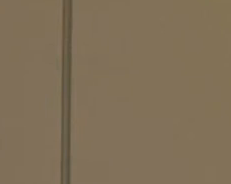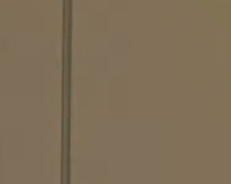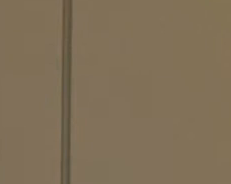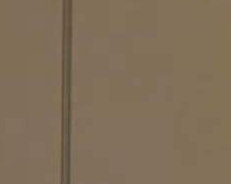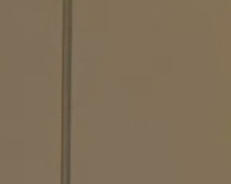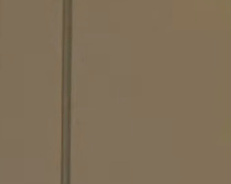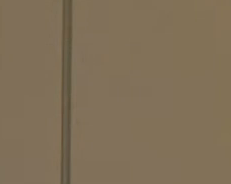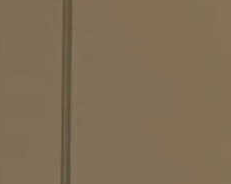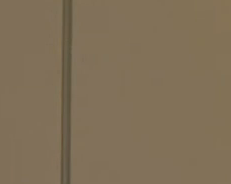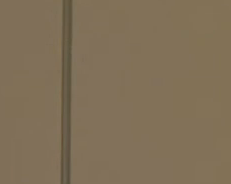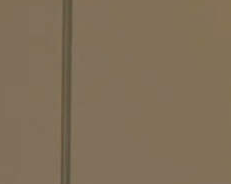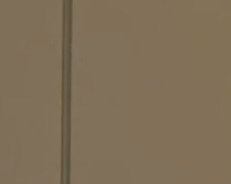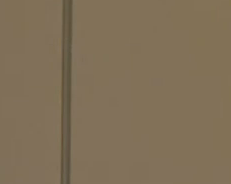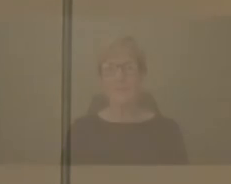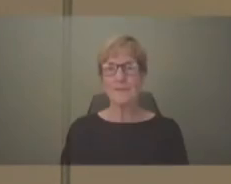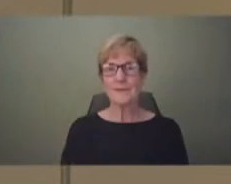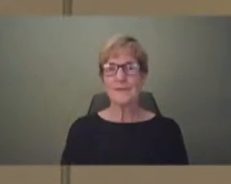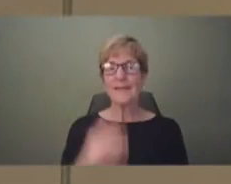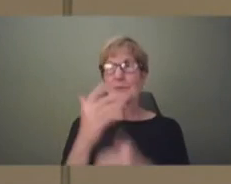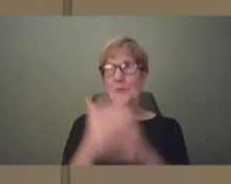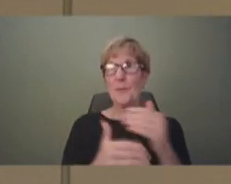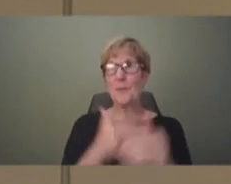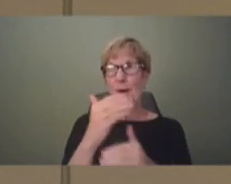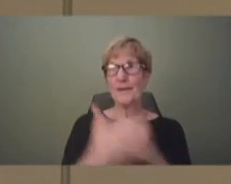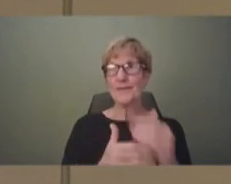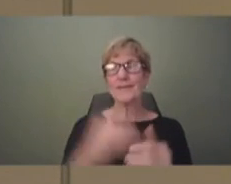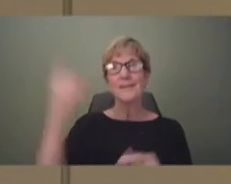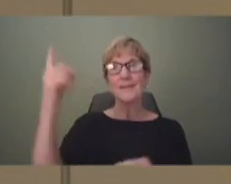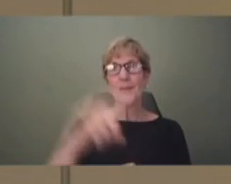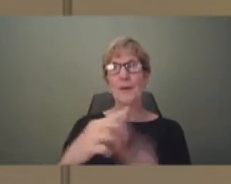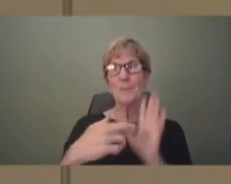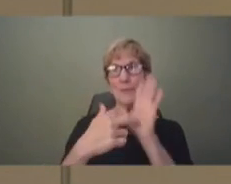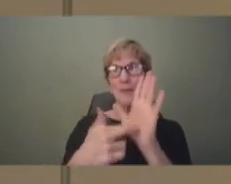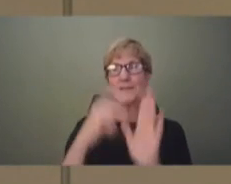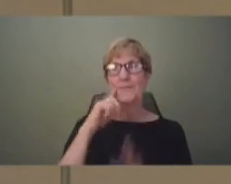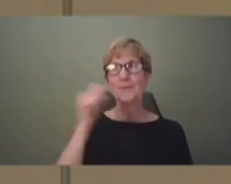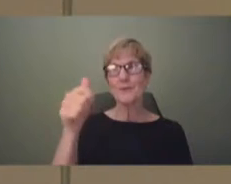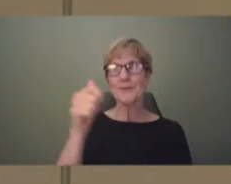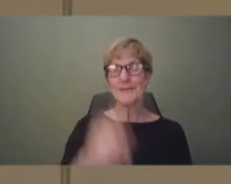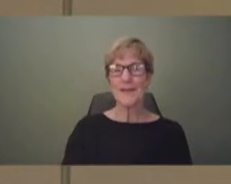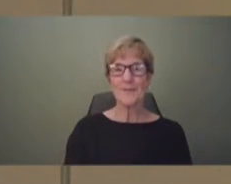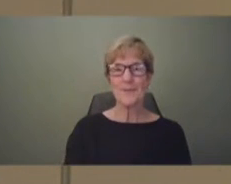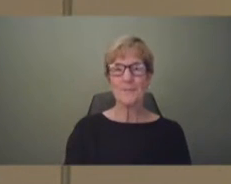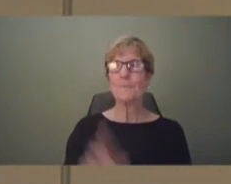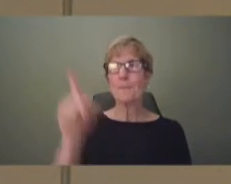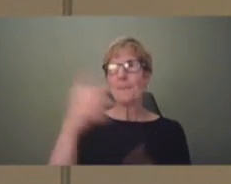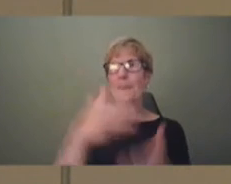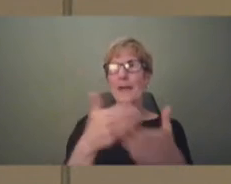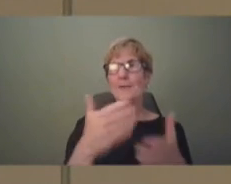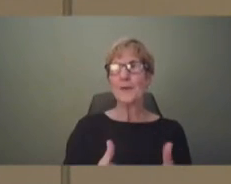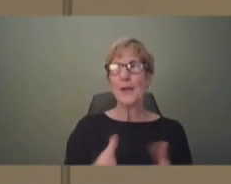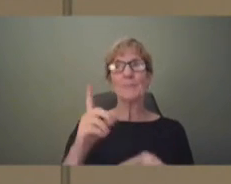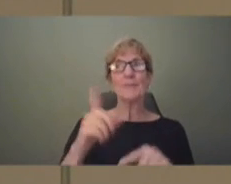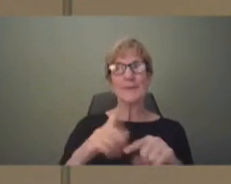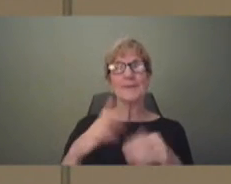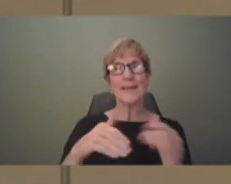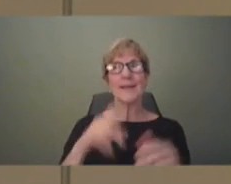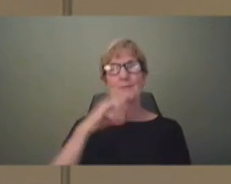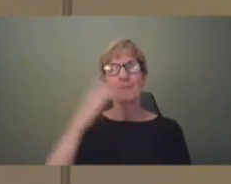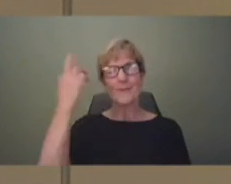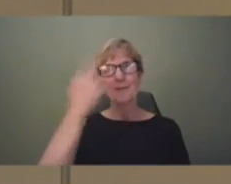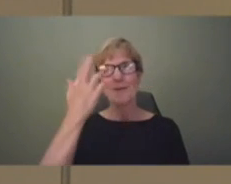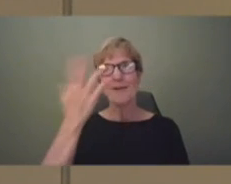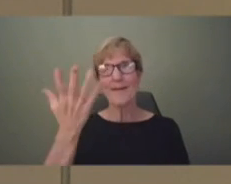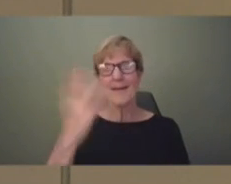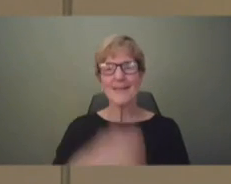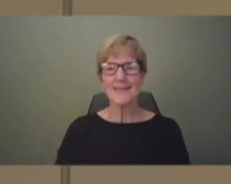about U the process and and coming down and representing for yourself and um your neighbors then uh you may know um I I